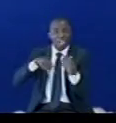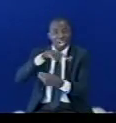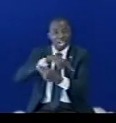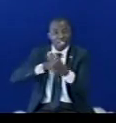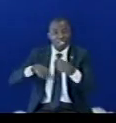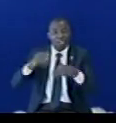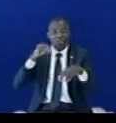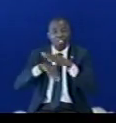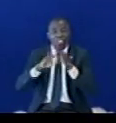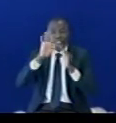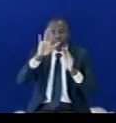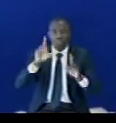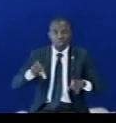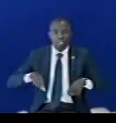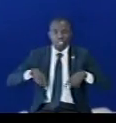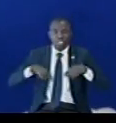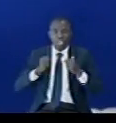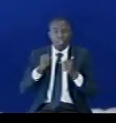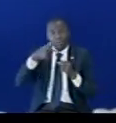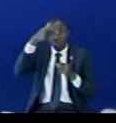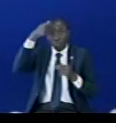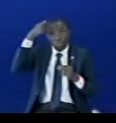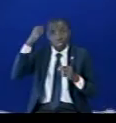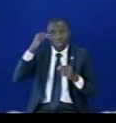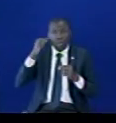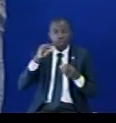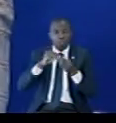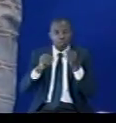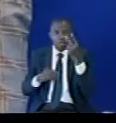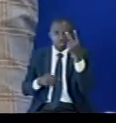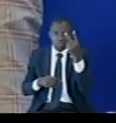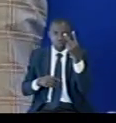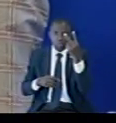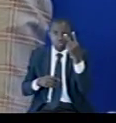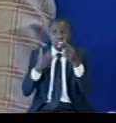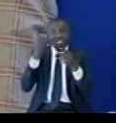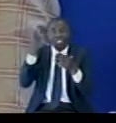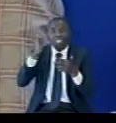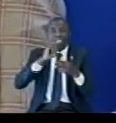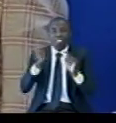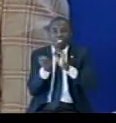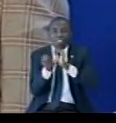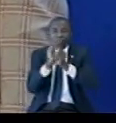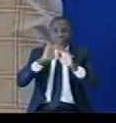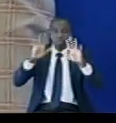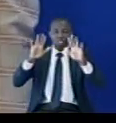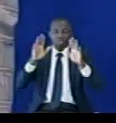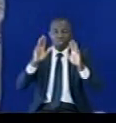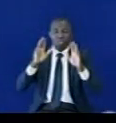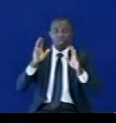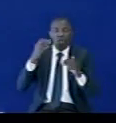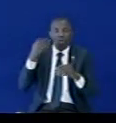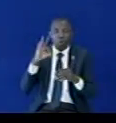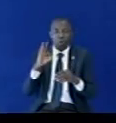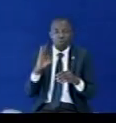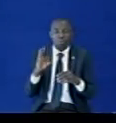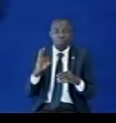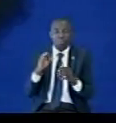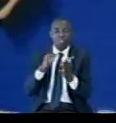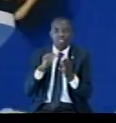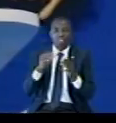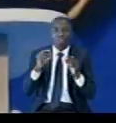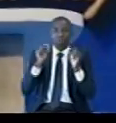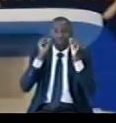around in your life. Because, number two, there is transformation for